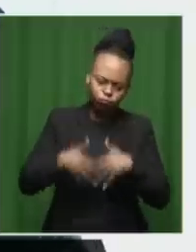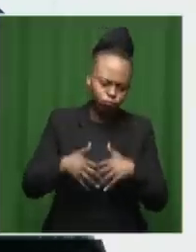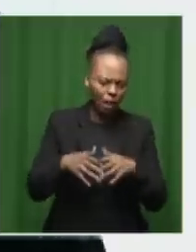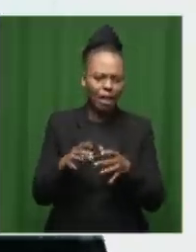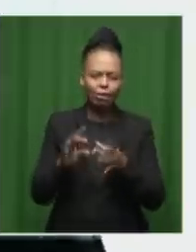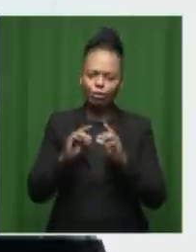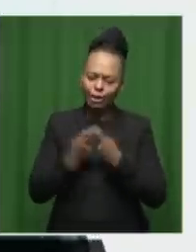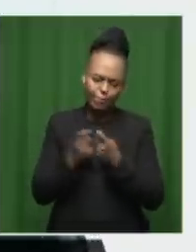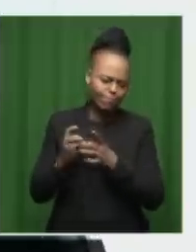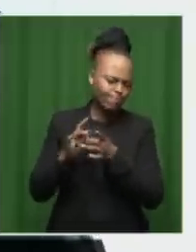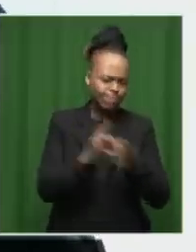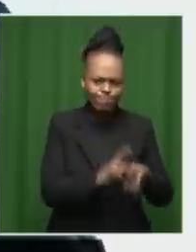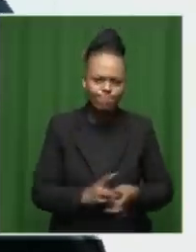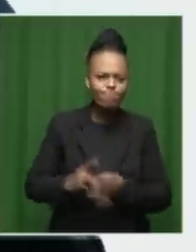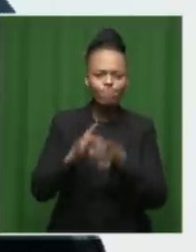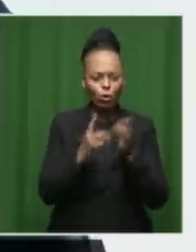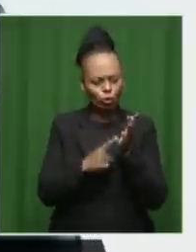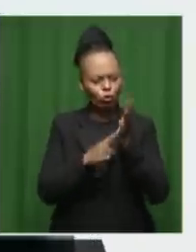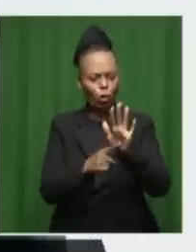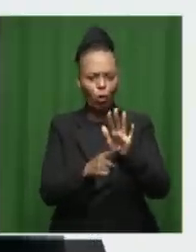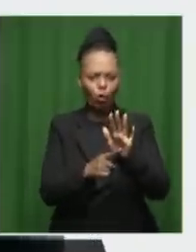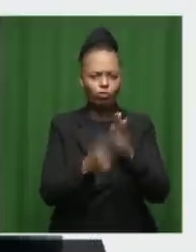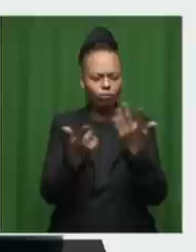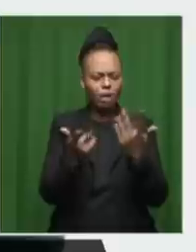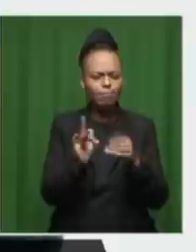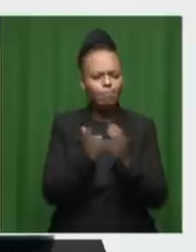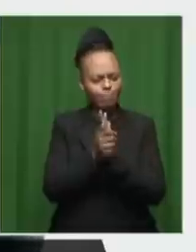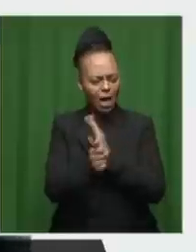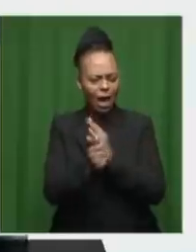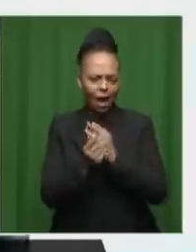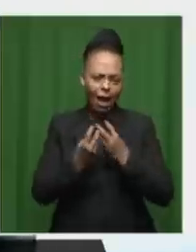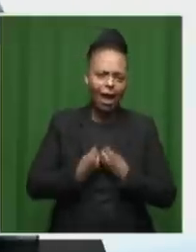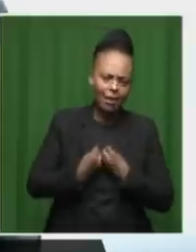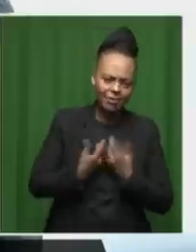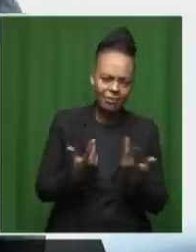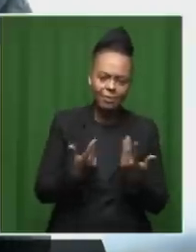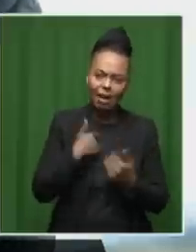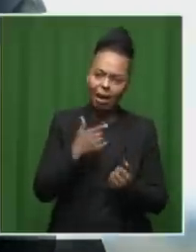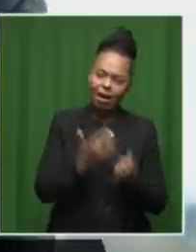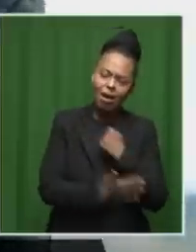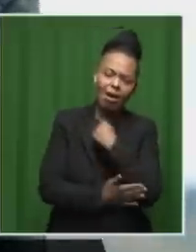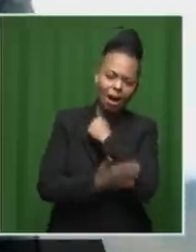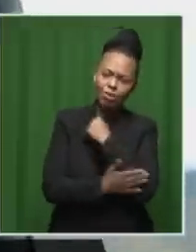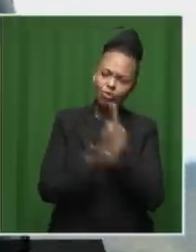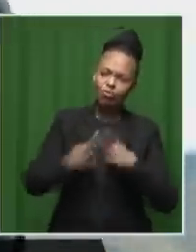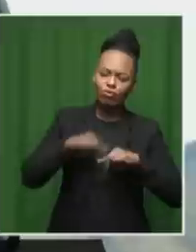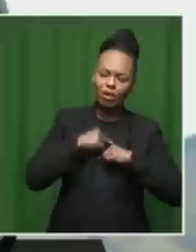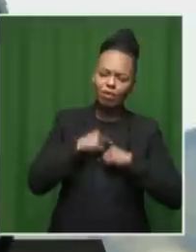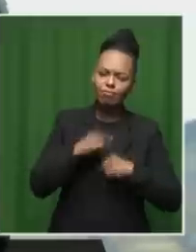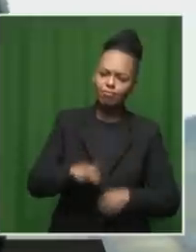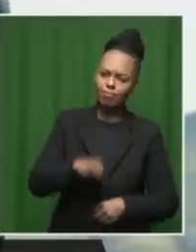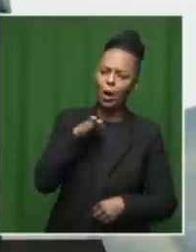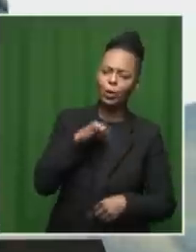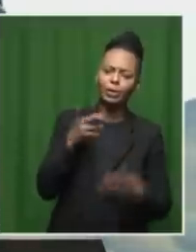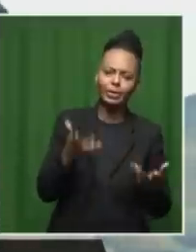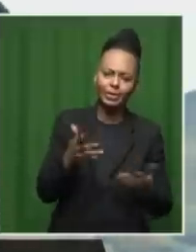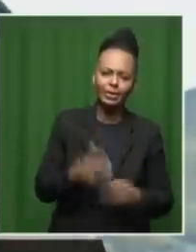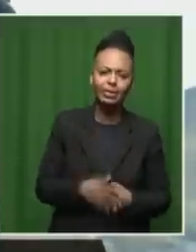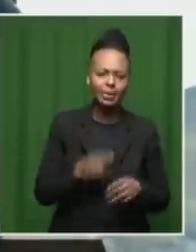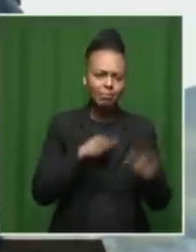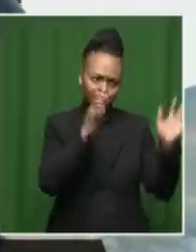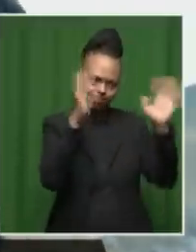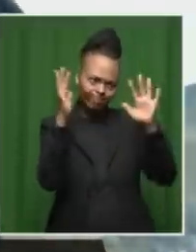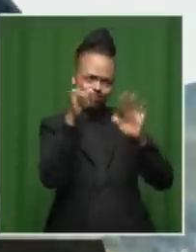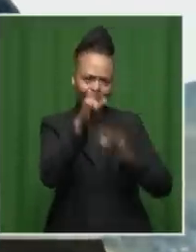and we showed grits, and how we can be proud of our country. I really have to say credit to our coaching staff as well, to take a group, I guess,